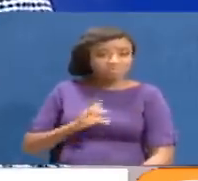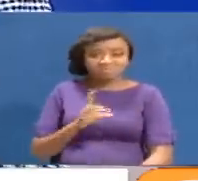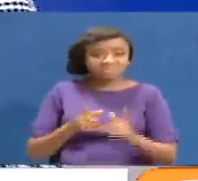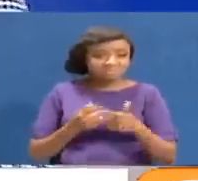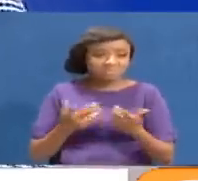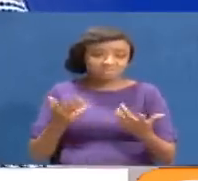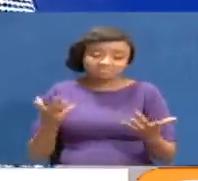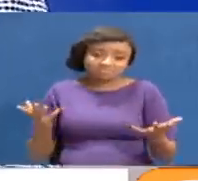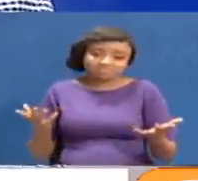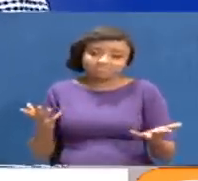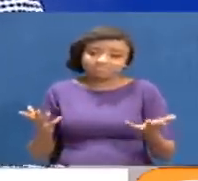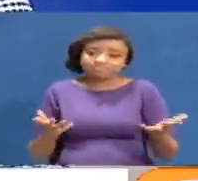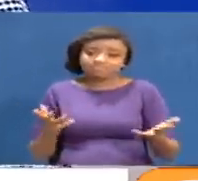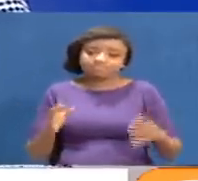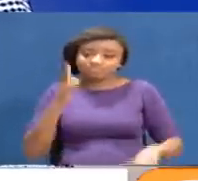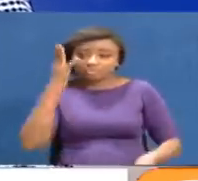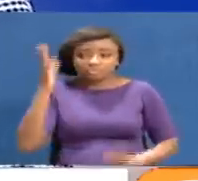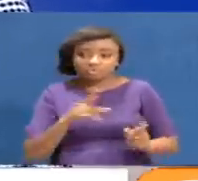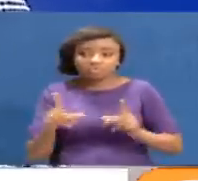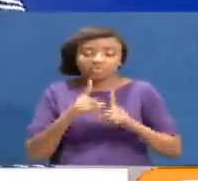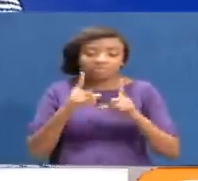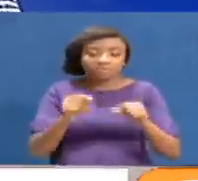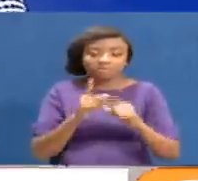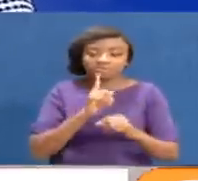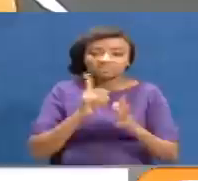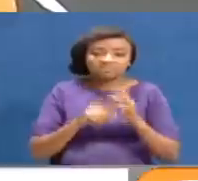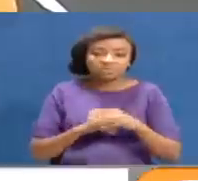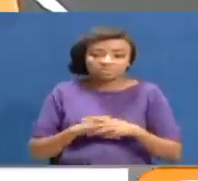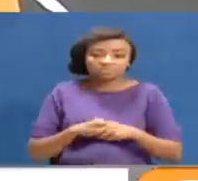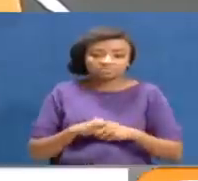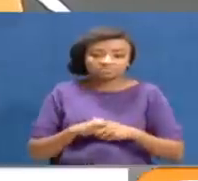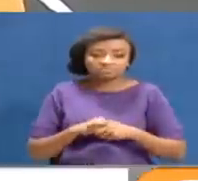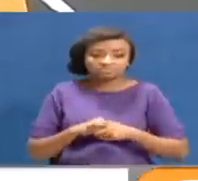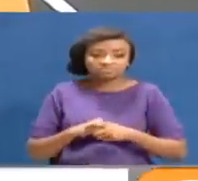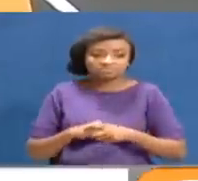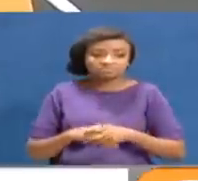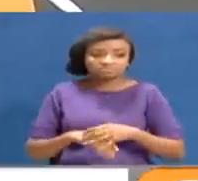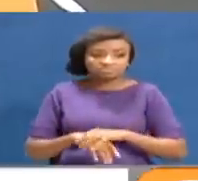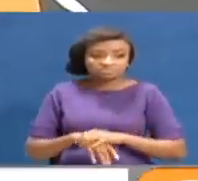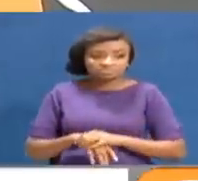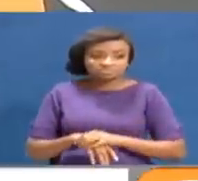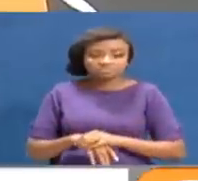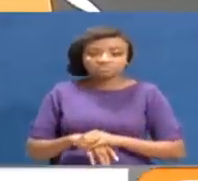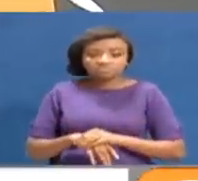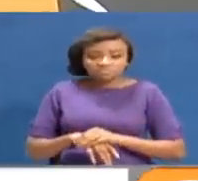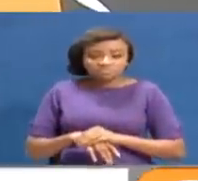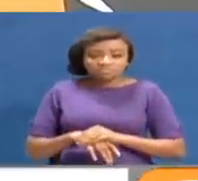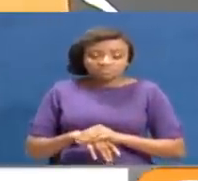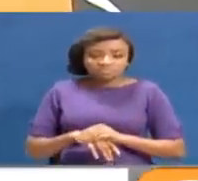you know, in management, they say, you know, that a camel is a horse that was designed by a